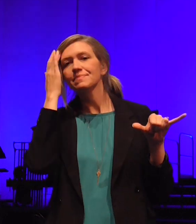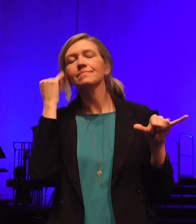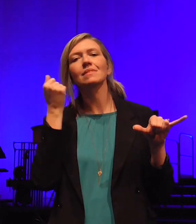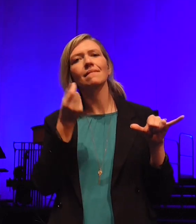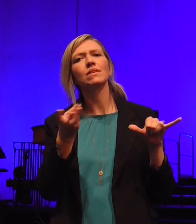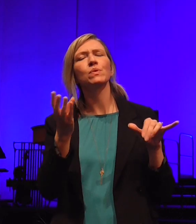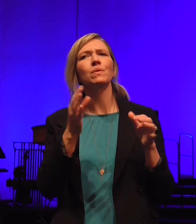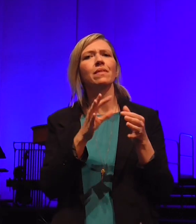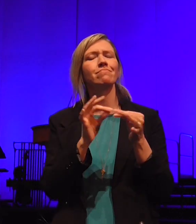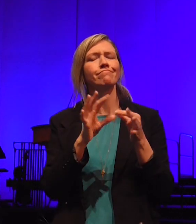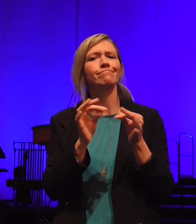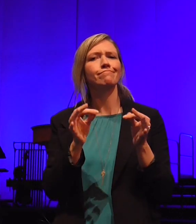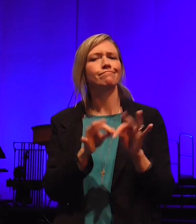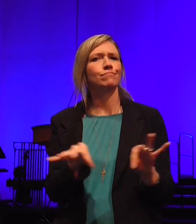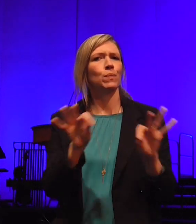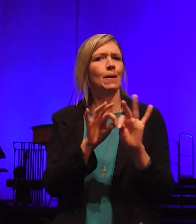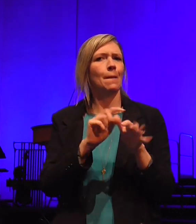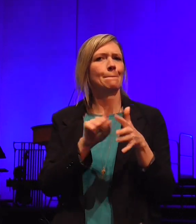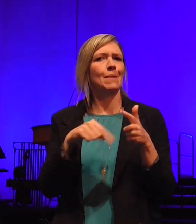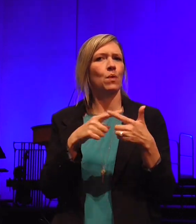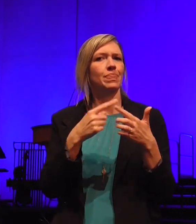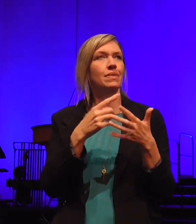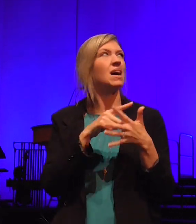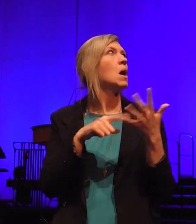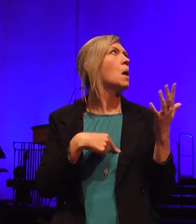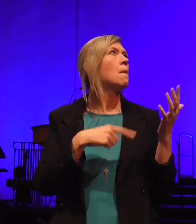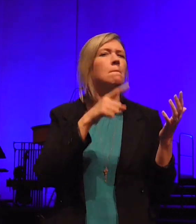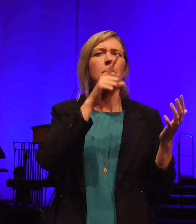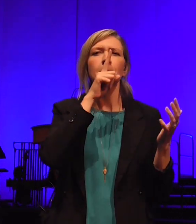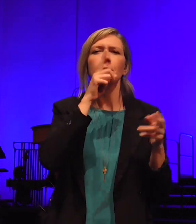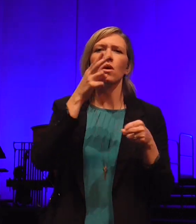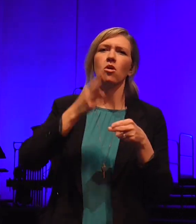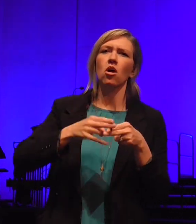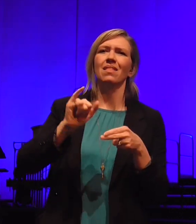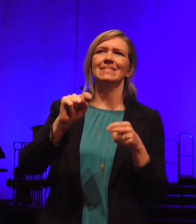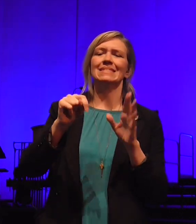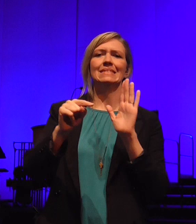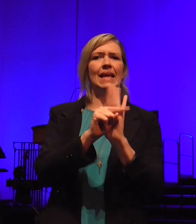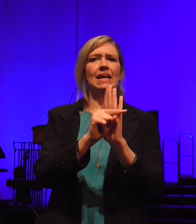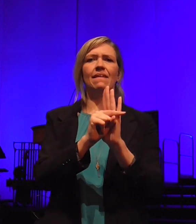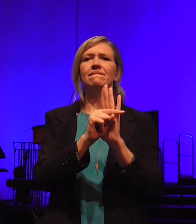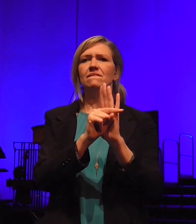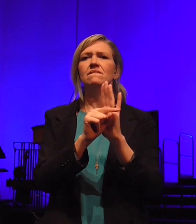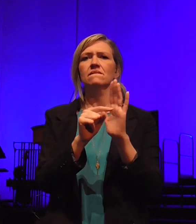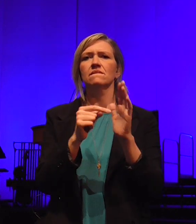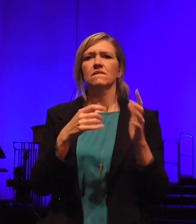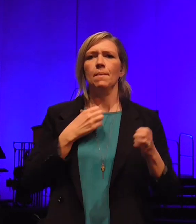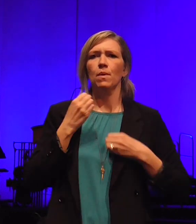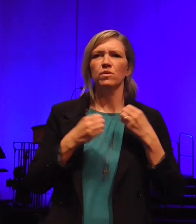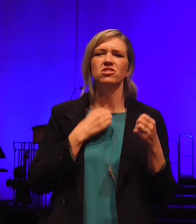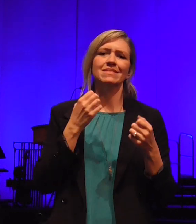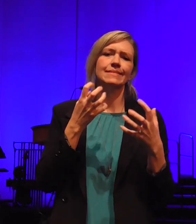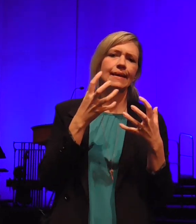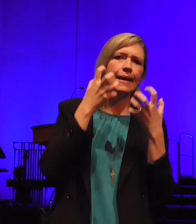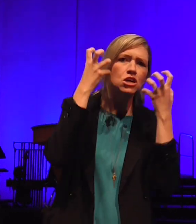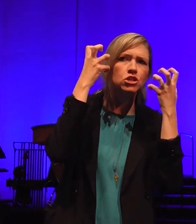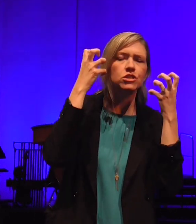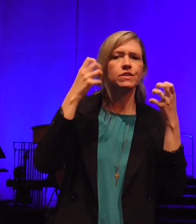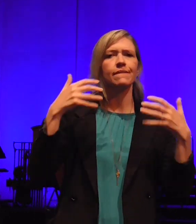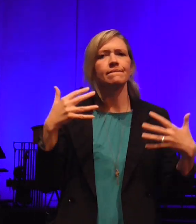A couple of things to note about this. Note that I didn't really put negative emotions on here. Anger,